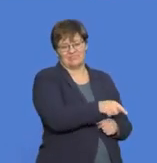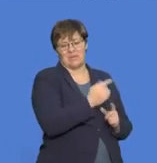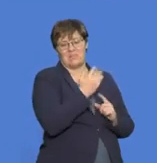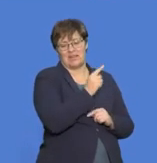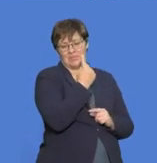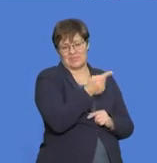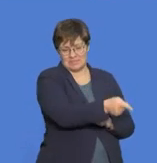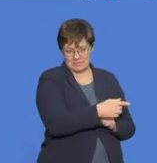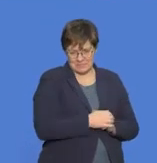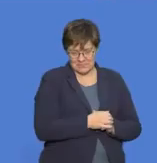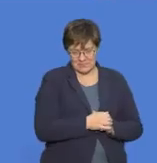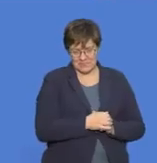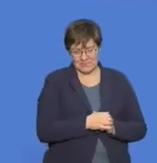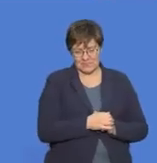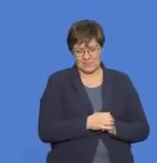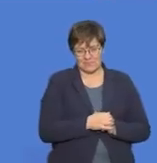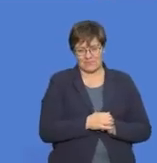one.